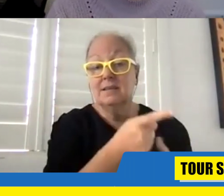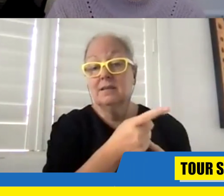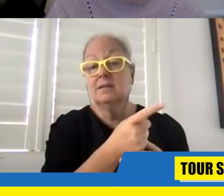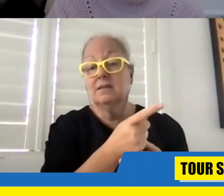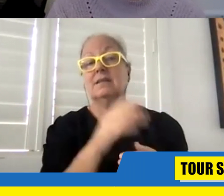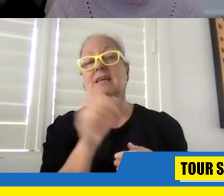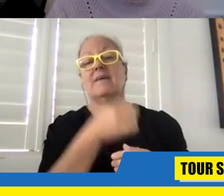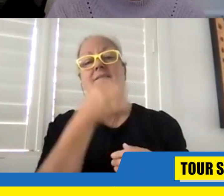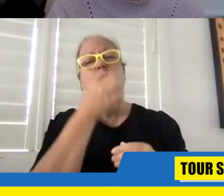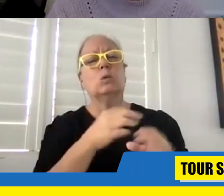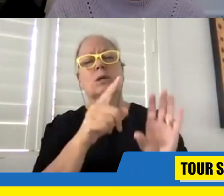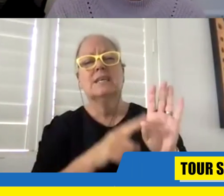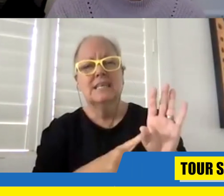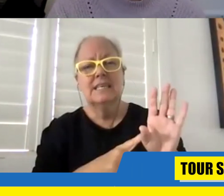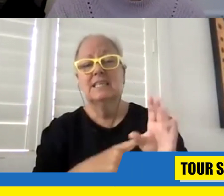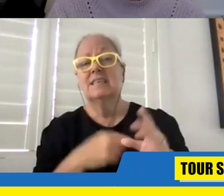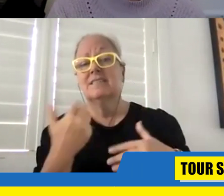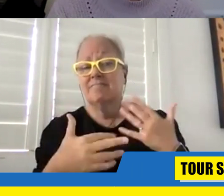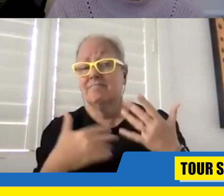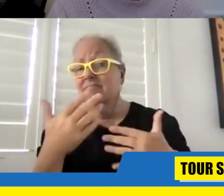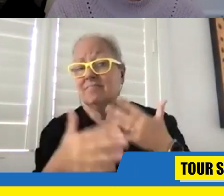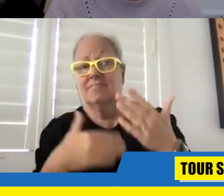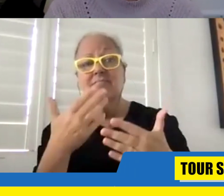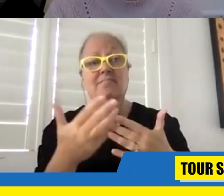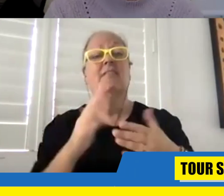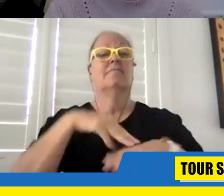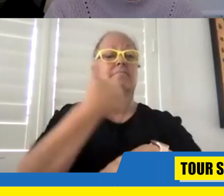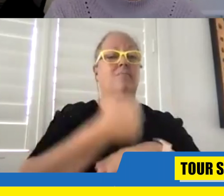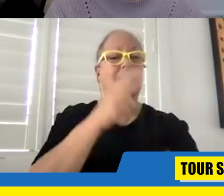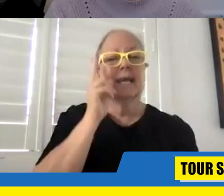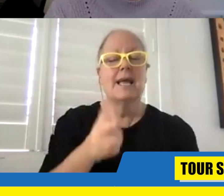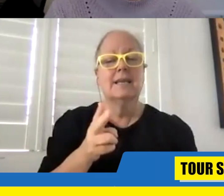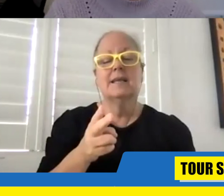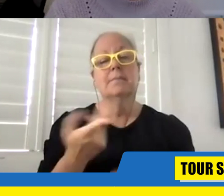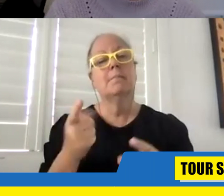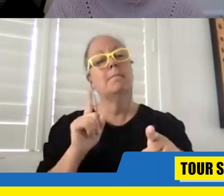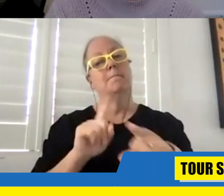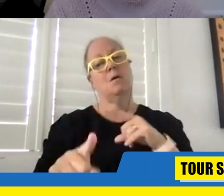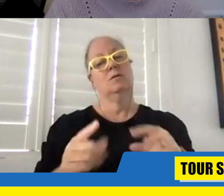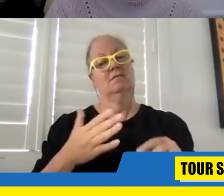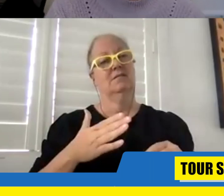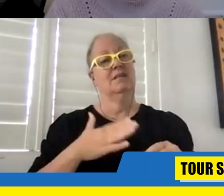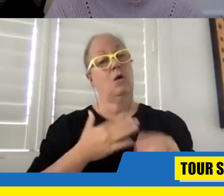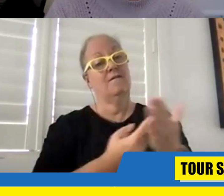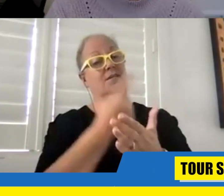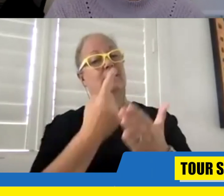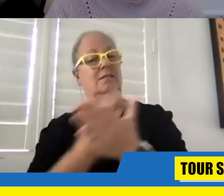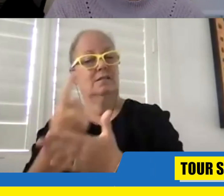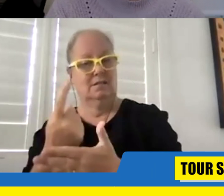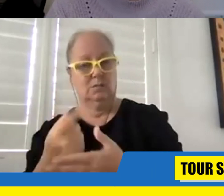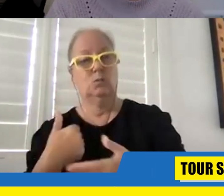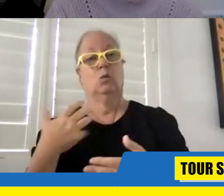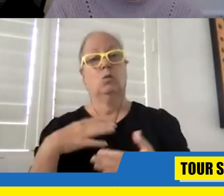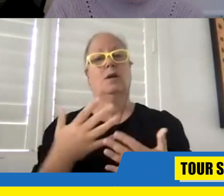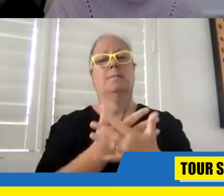years to get ourselves sort of back started, a lot of the programming was directed towards bringing big things